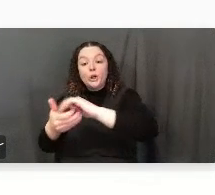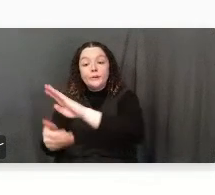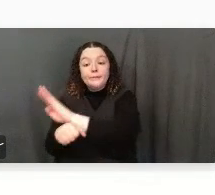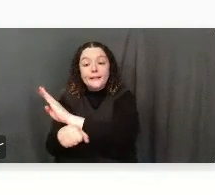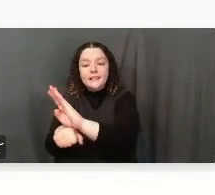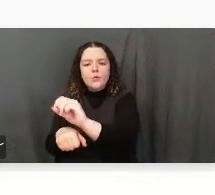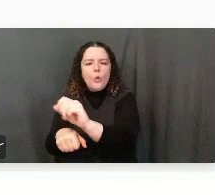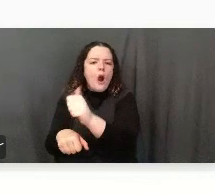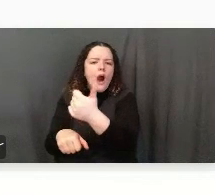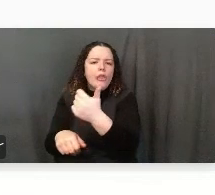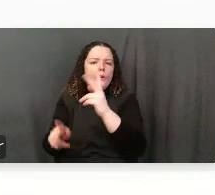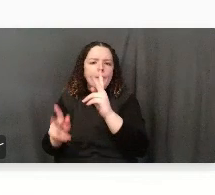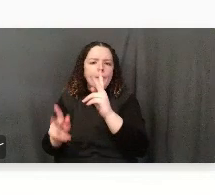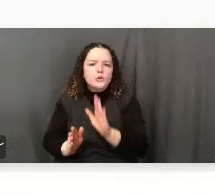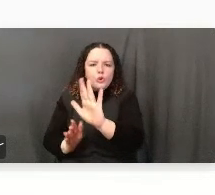or